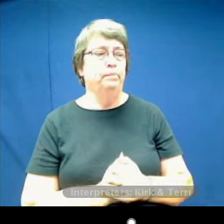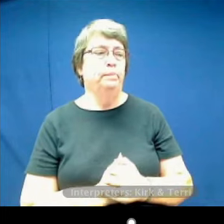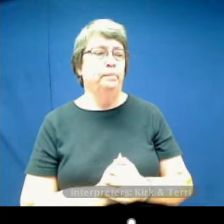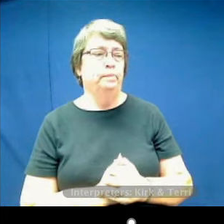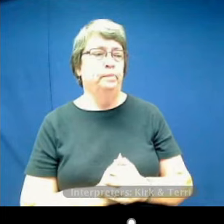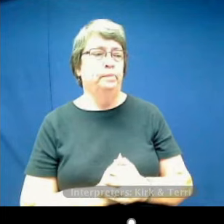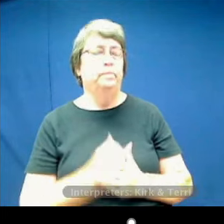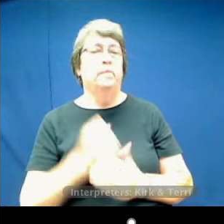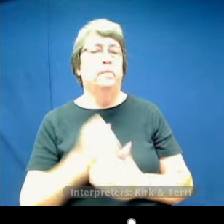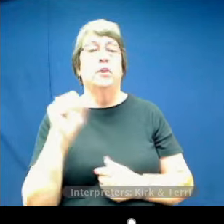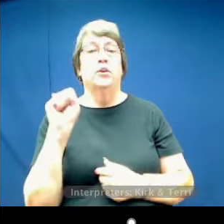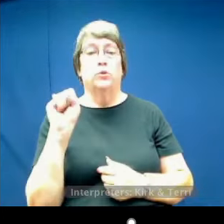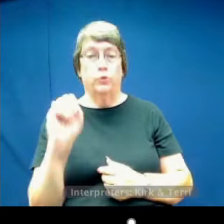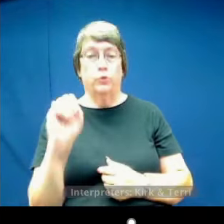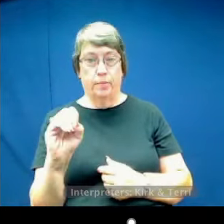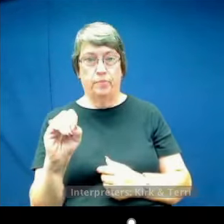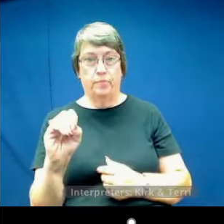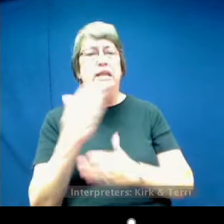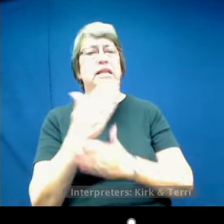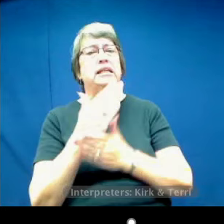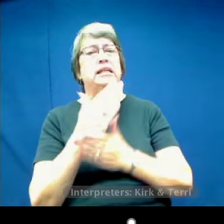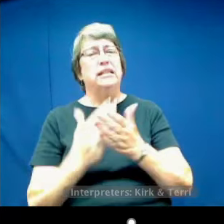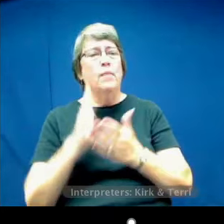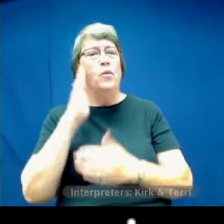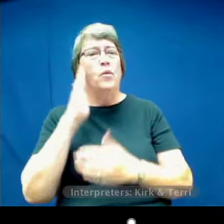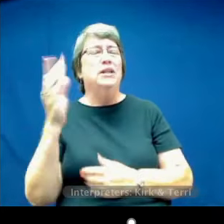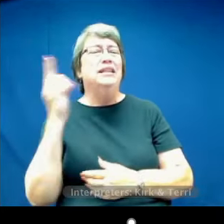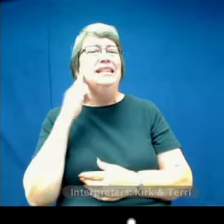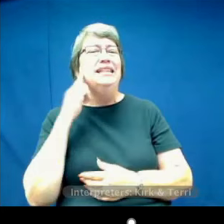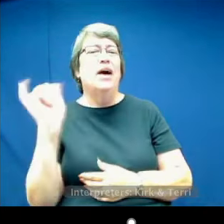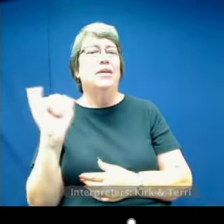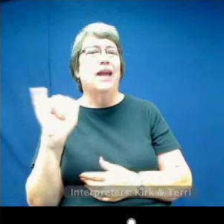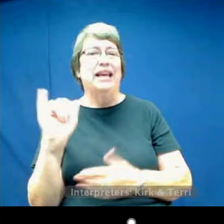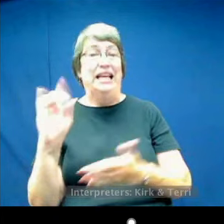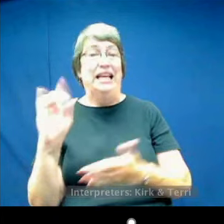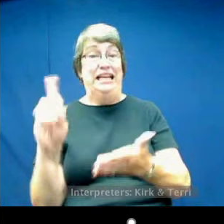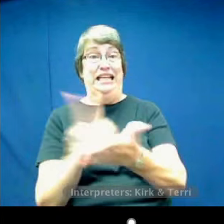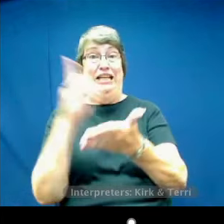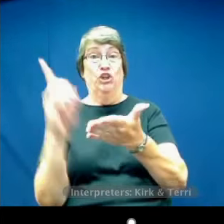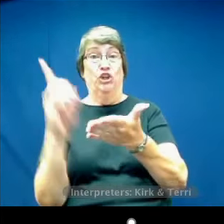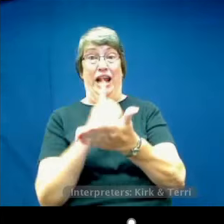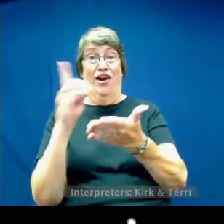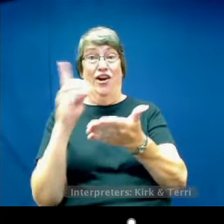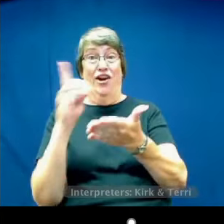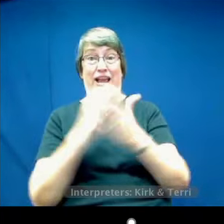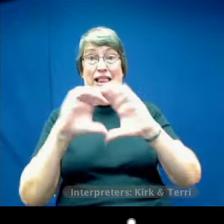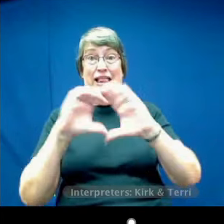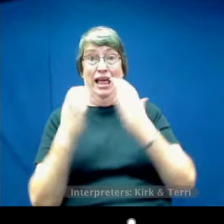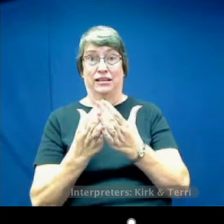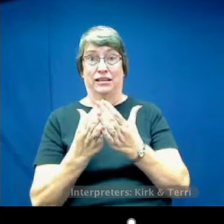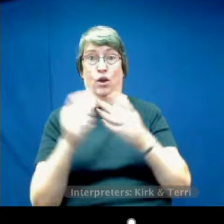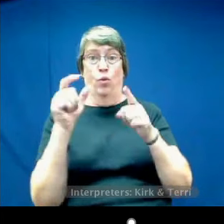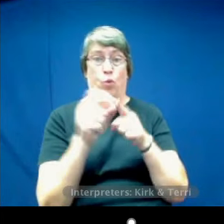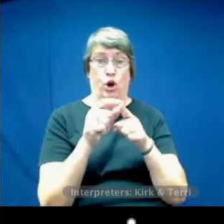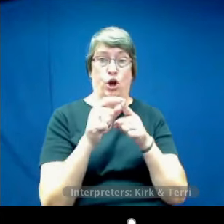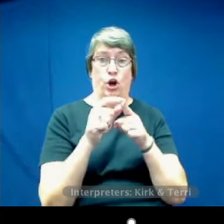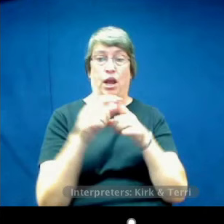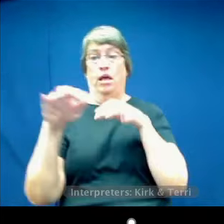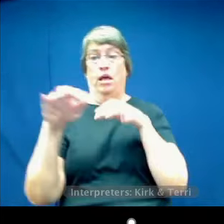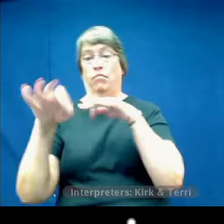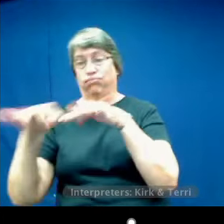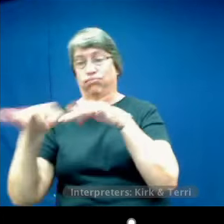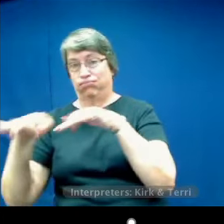So, some of this is going to sound like I said, a dictionary class. I'm going to do a lot of defining of terms,